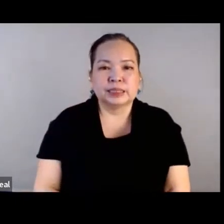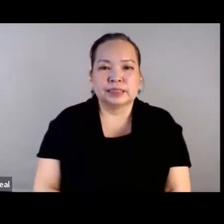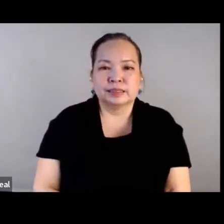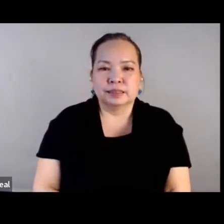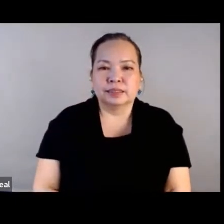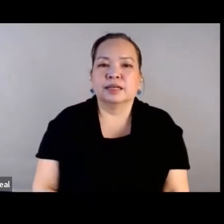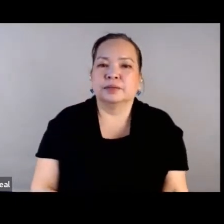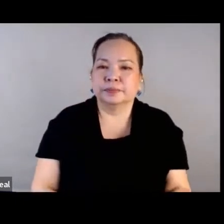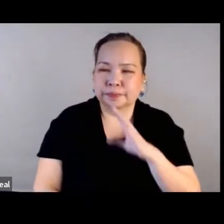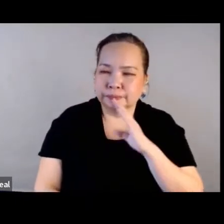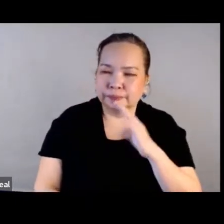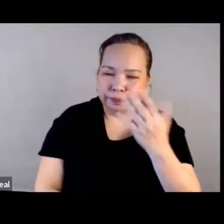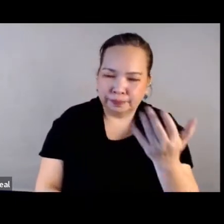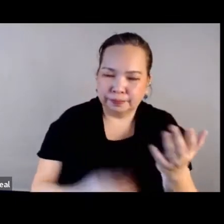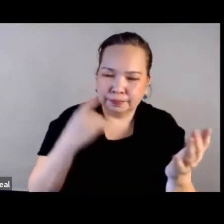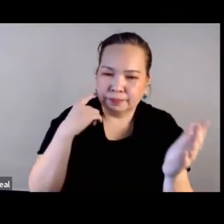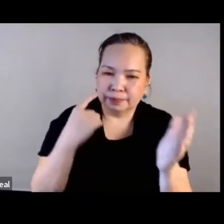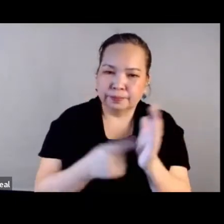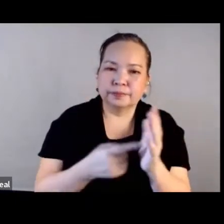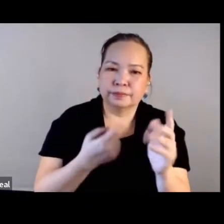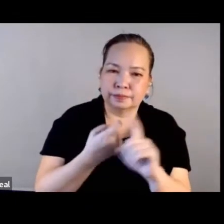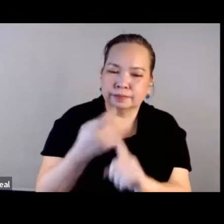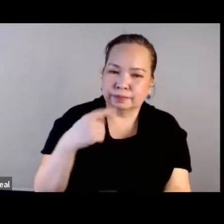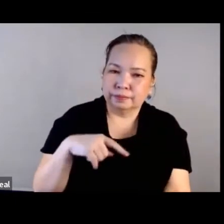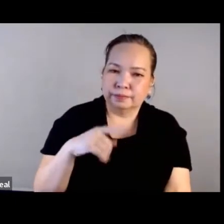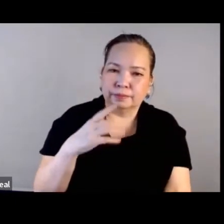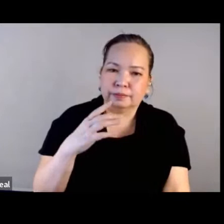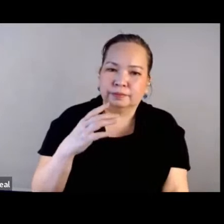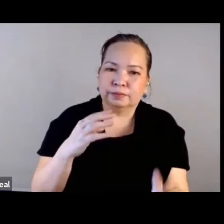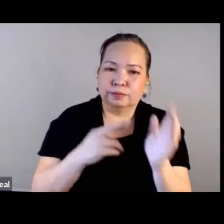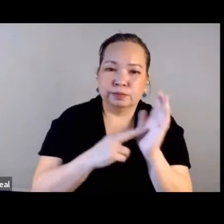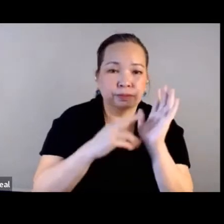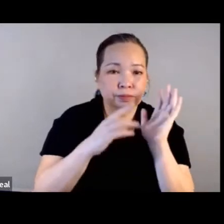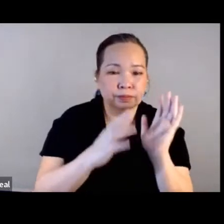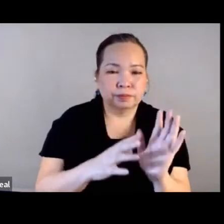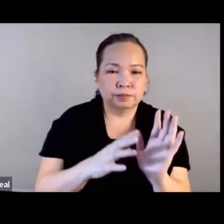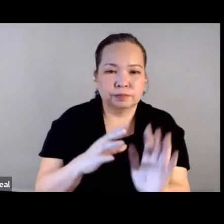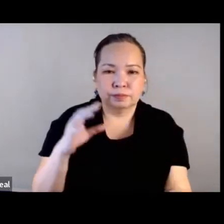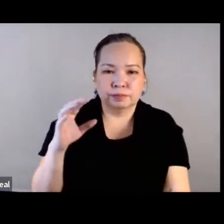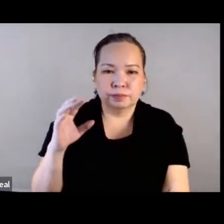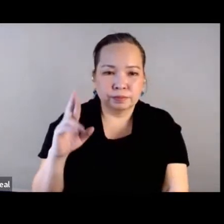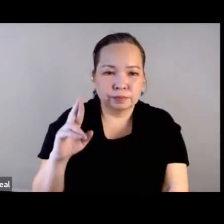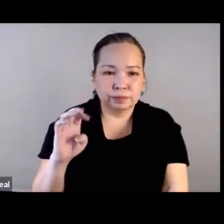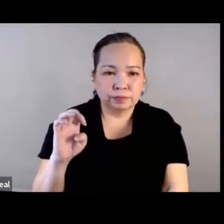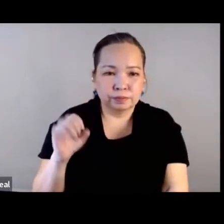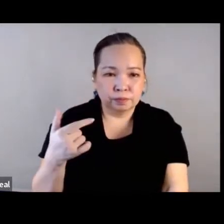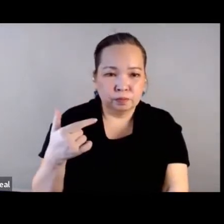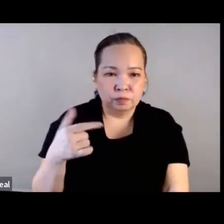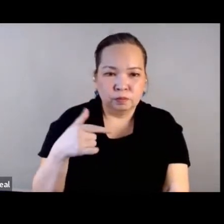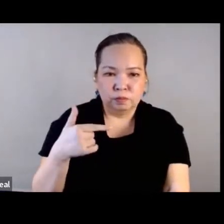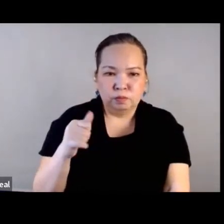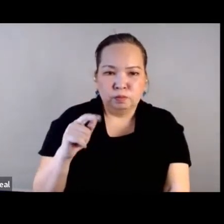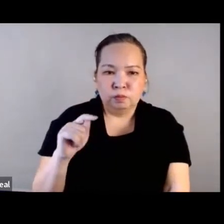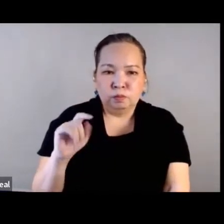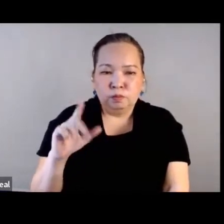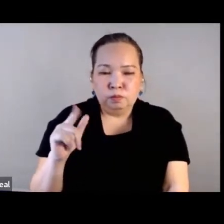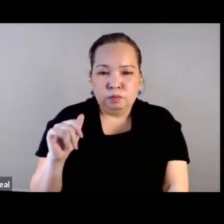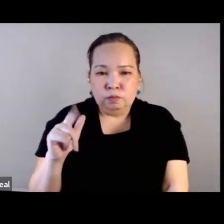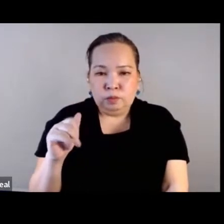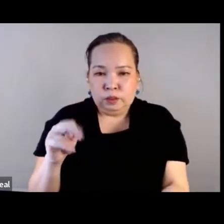So in behalf of Honorable Representative Rex Gatchalian, may I move, Mr. Chair, that